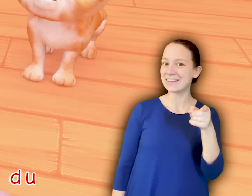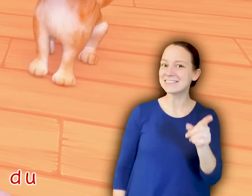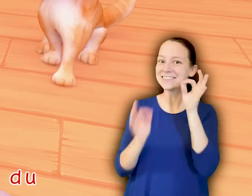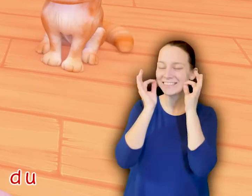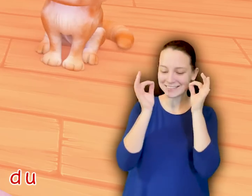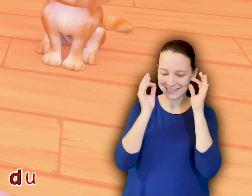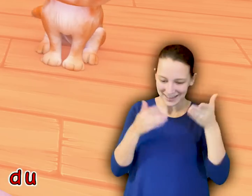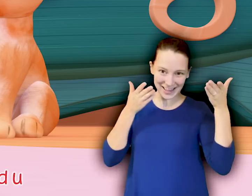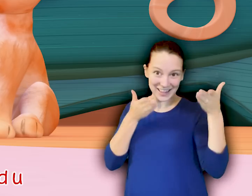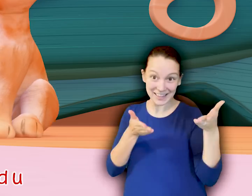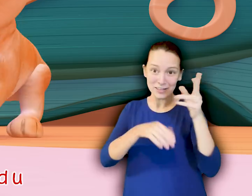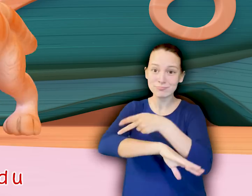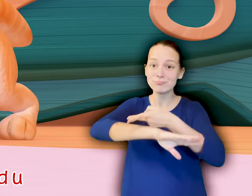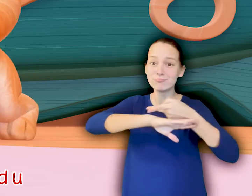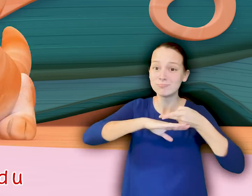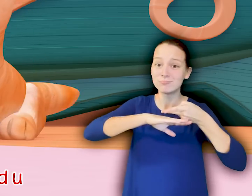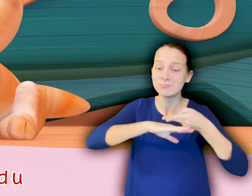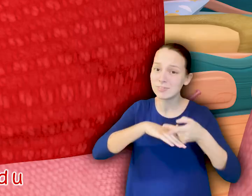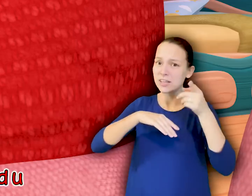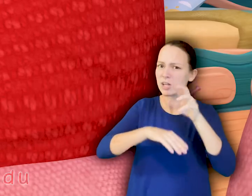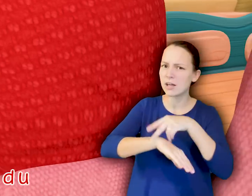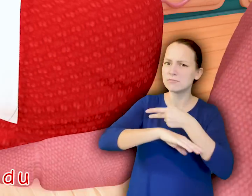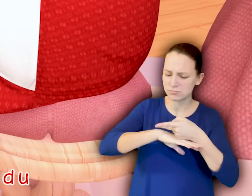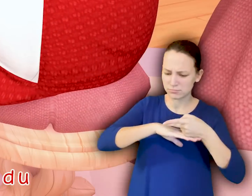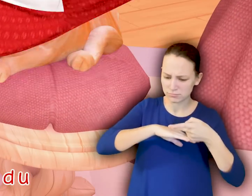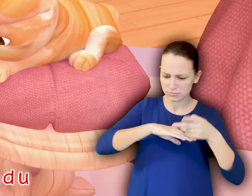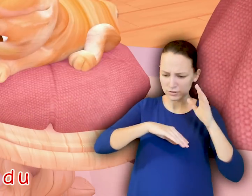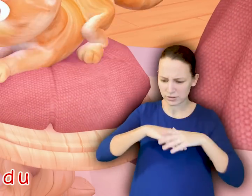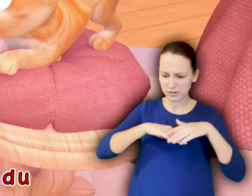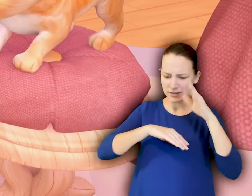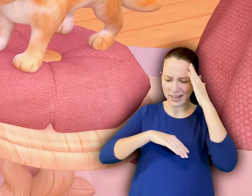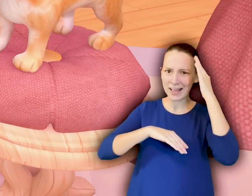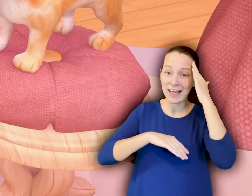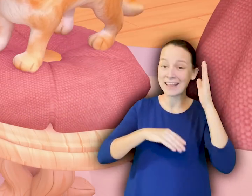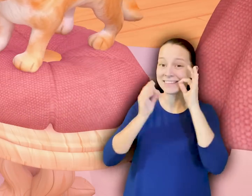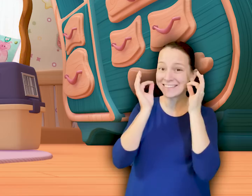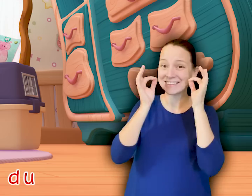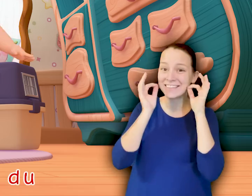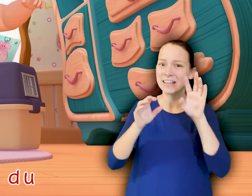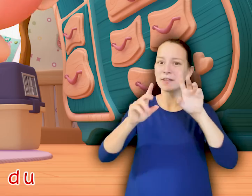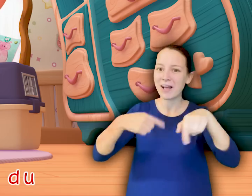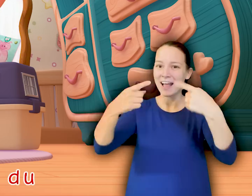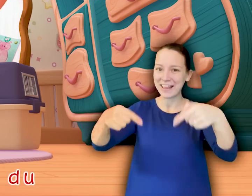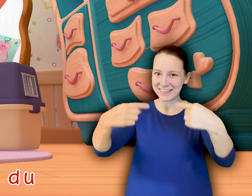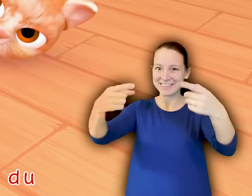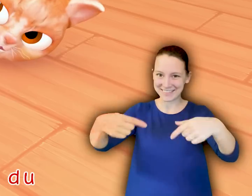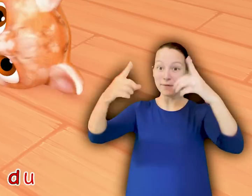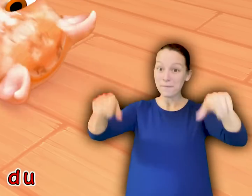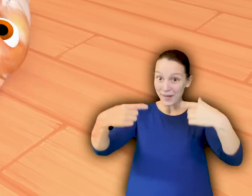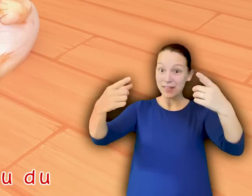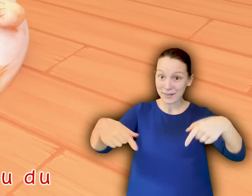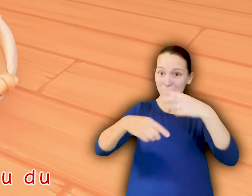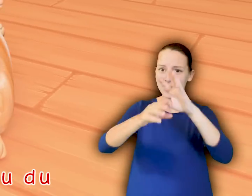there is that lying flat on the hat kitty cat roll